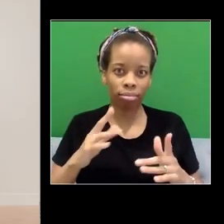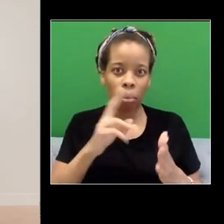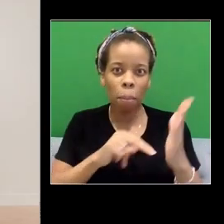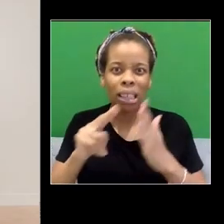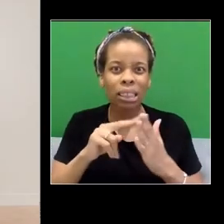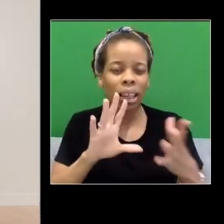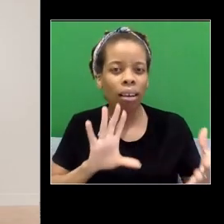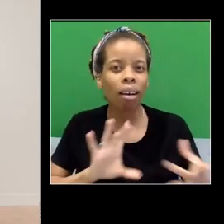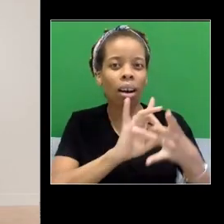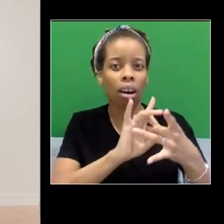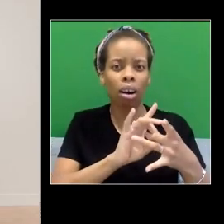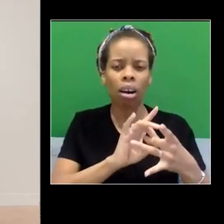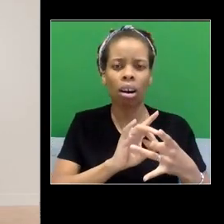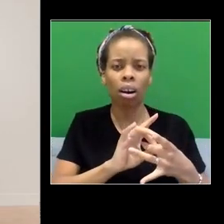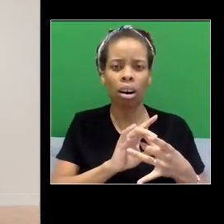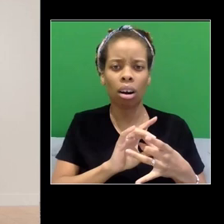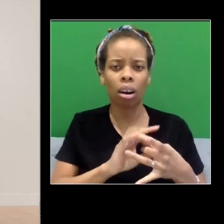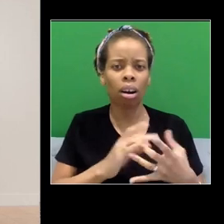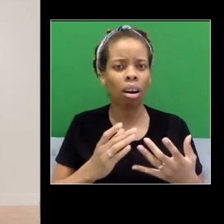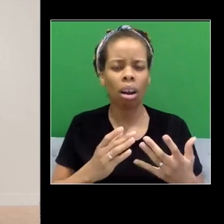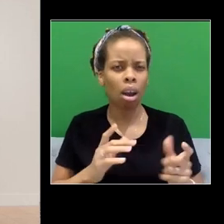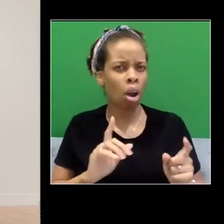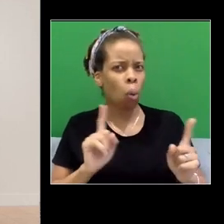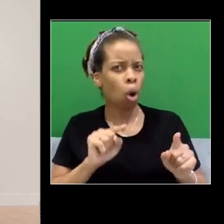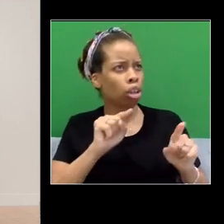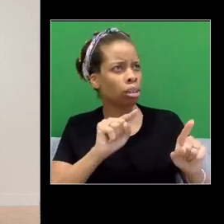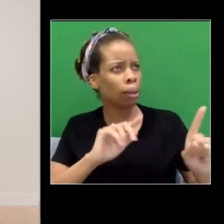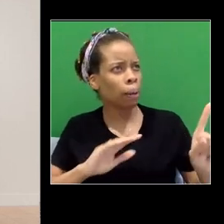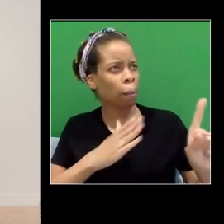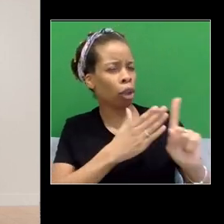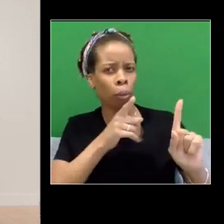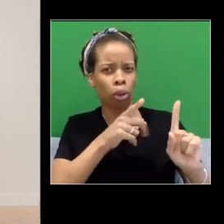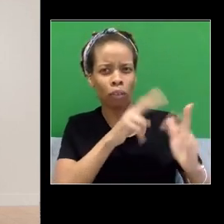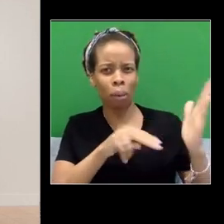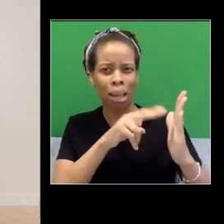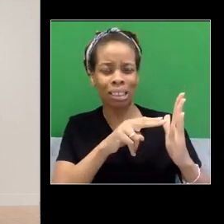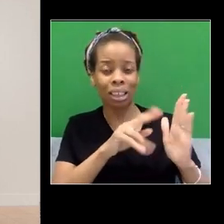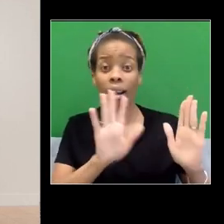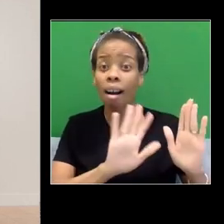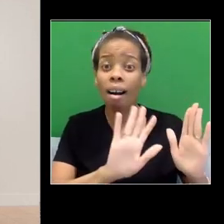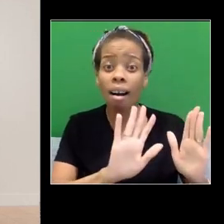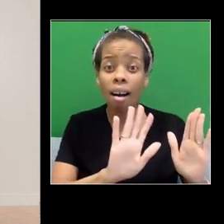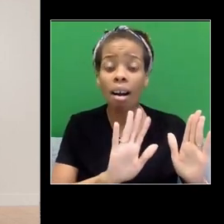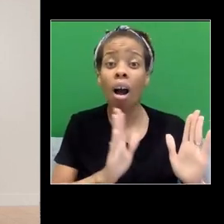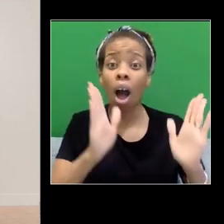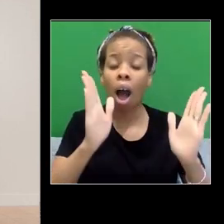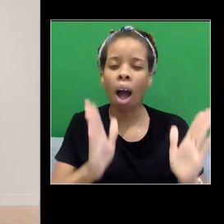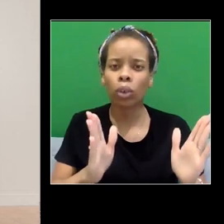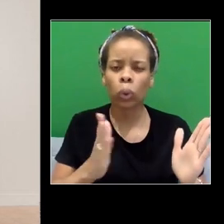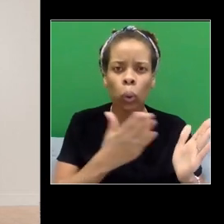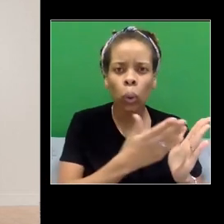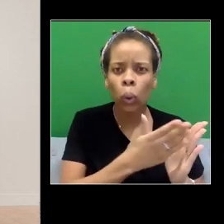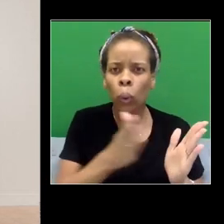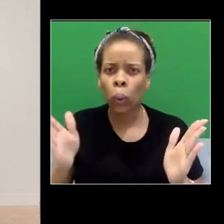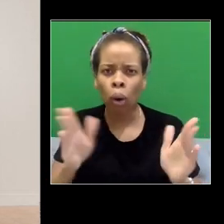than the conversation being about, you know, what is the purpose of painting in this moment, it is to widen the conceptual field